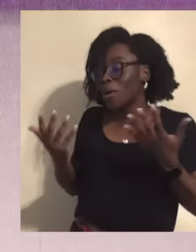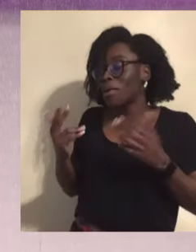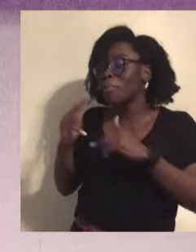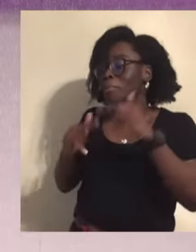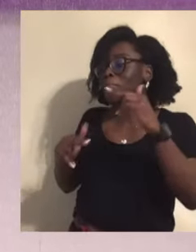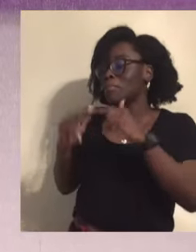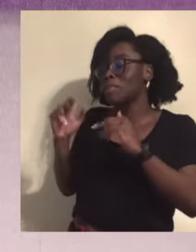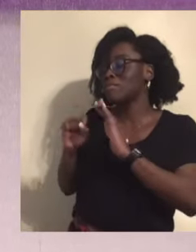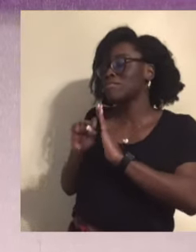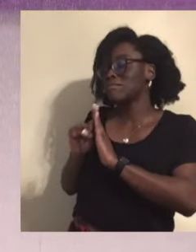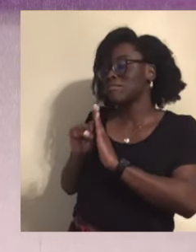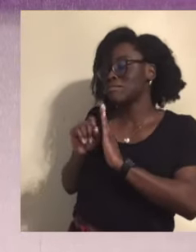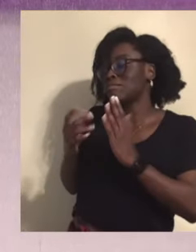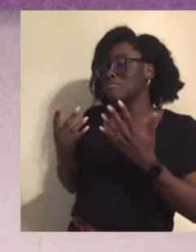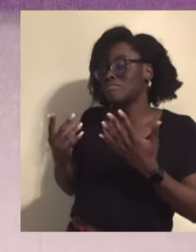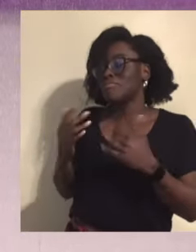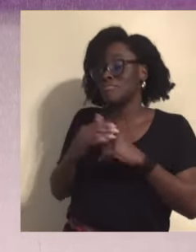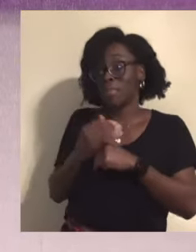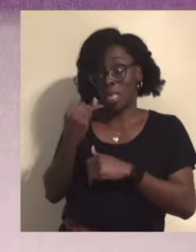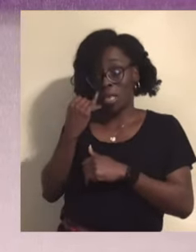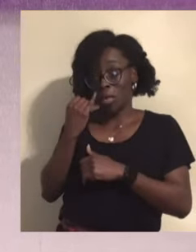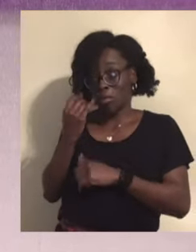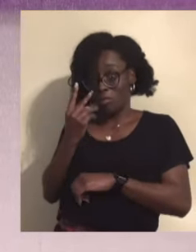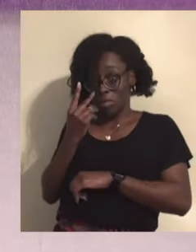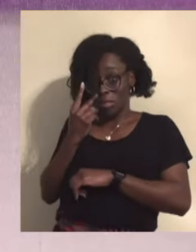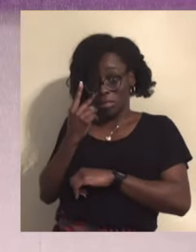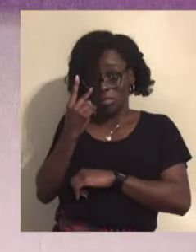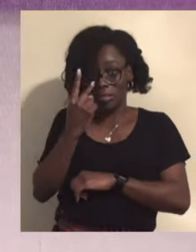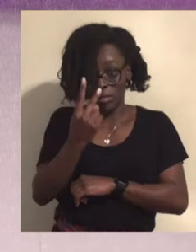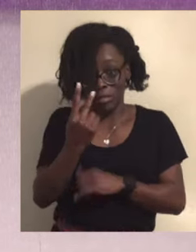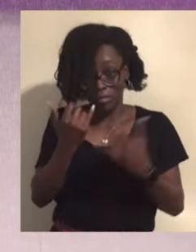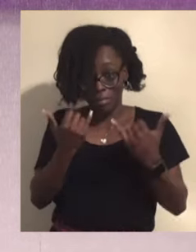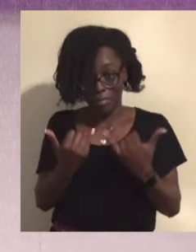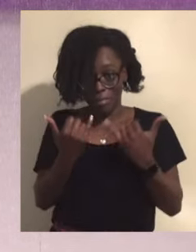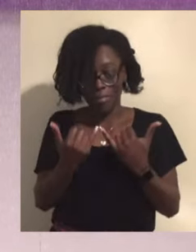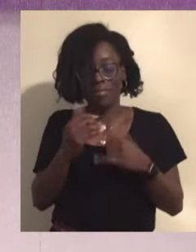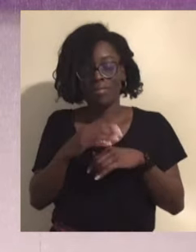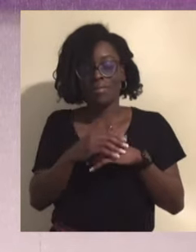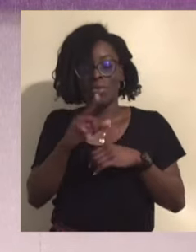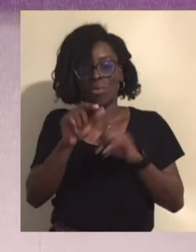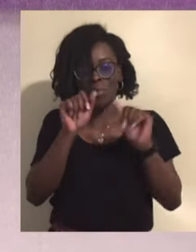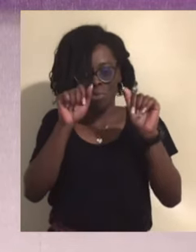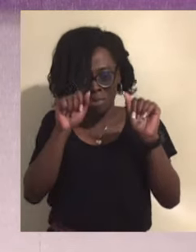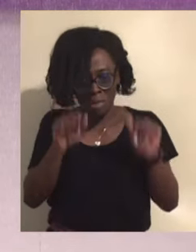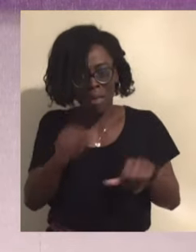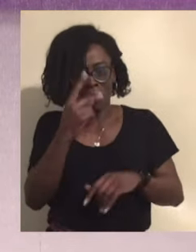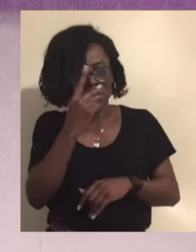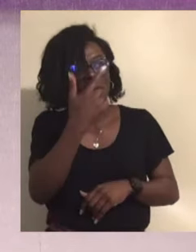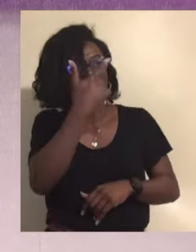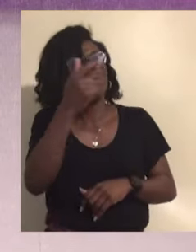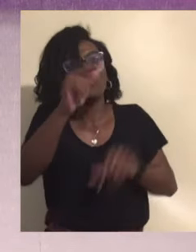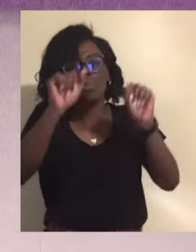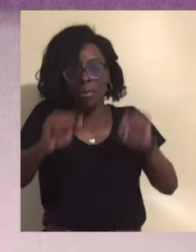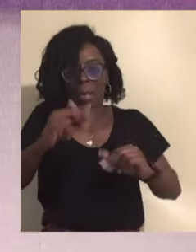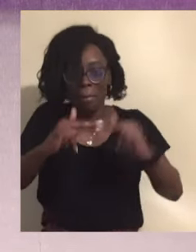can see it, you can see it because you are able to build it.